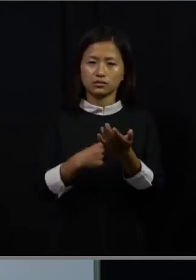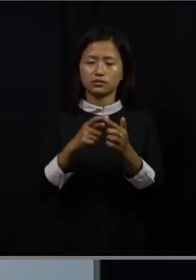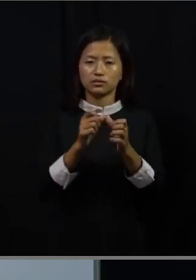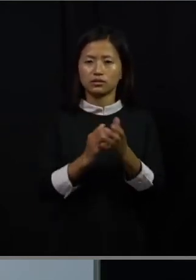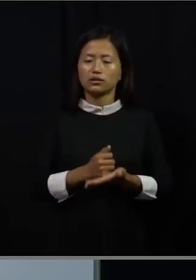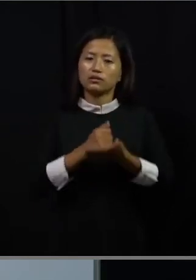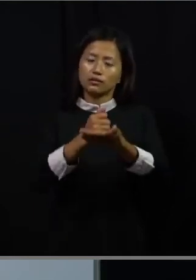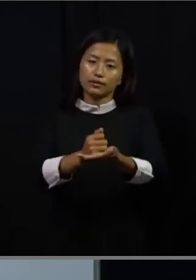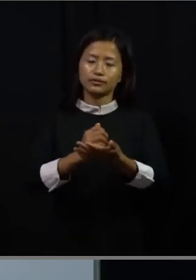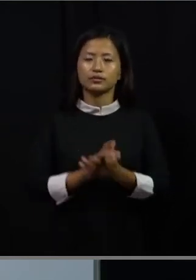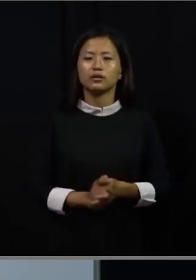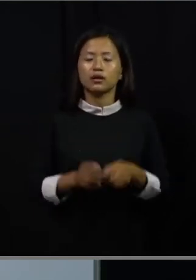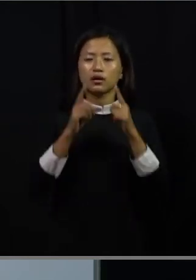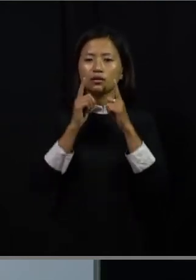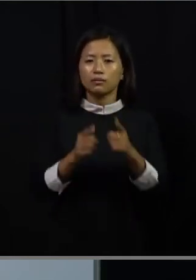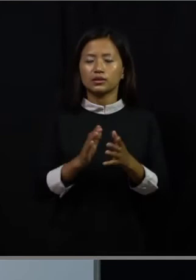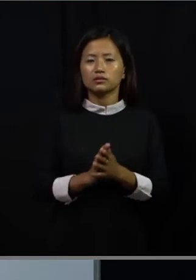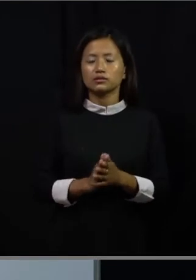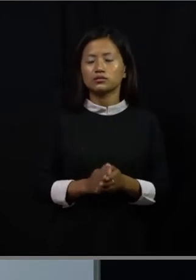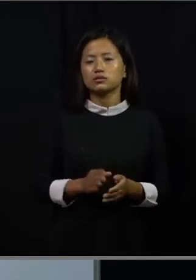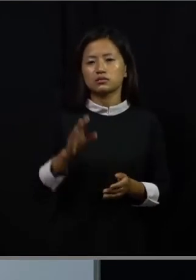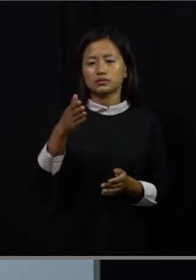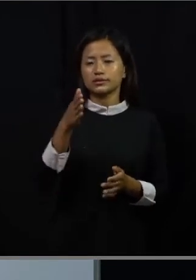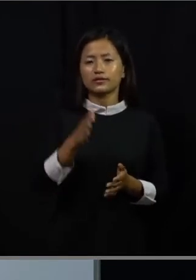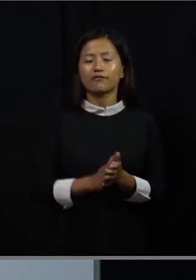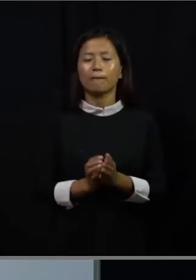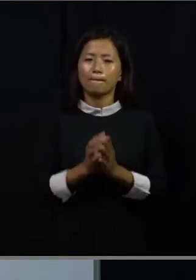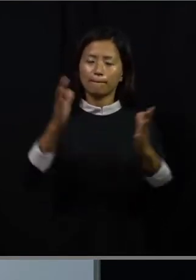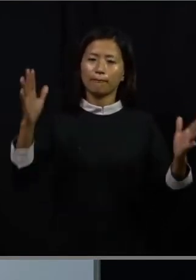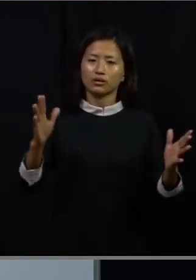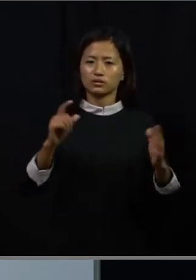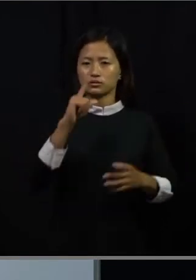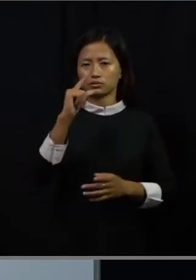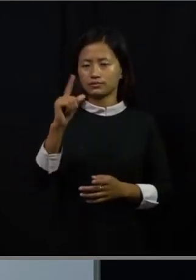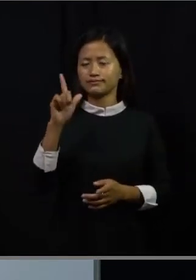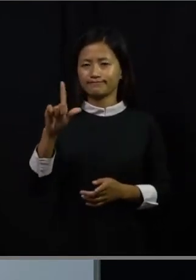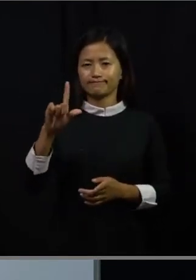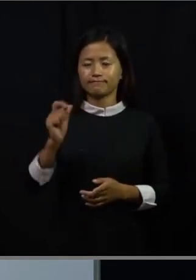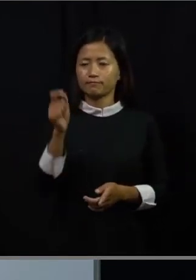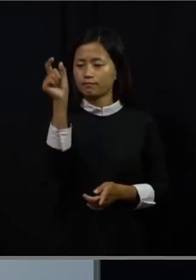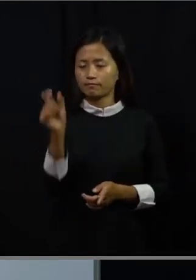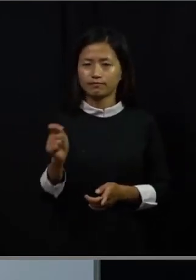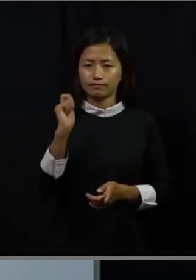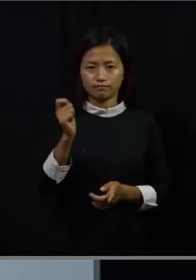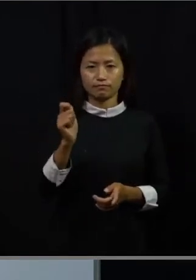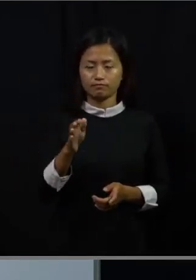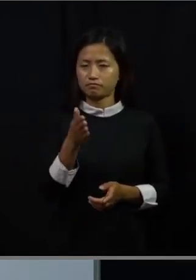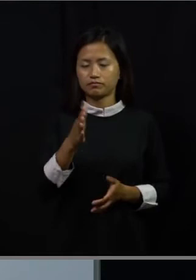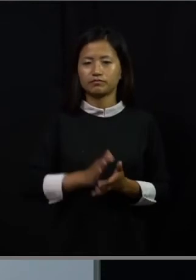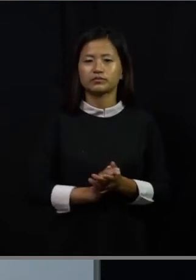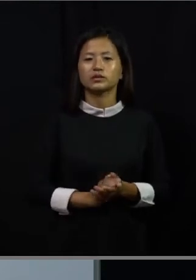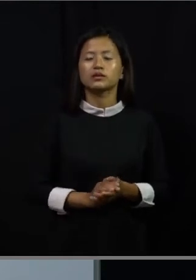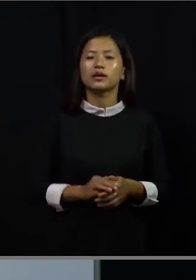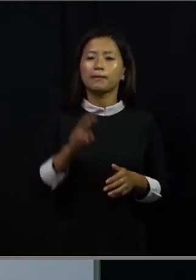they help out each other, okay, but you know, they don't have much division of labor. I'm not saying that there is zero division of labor. No,